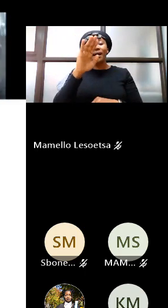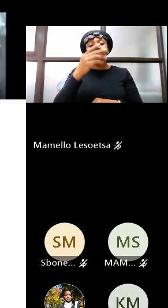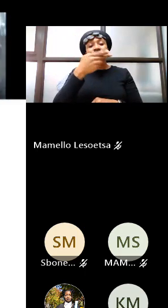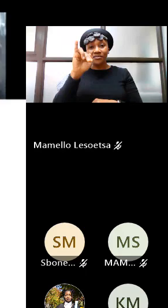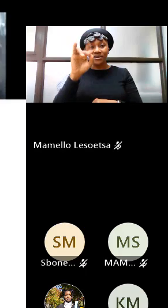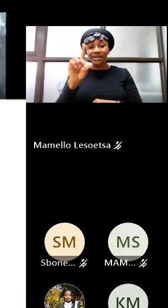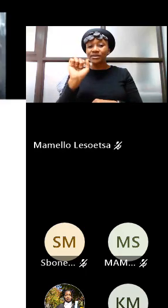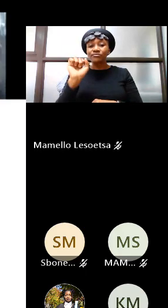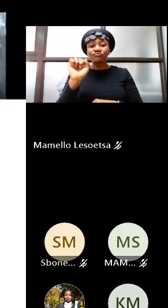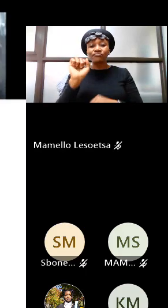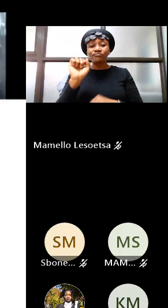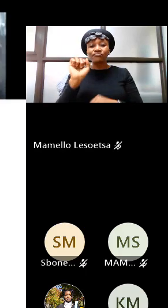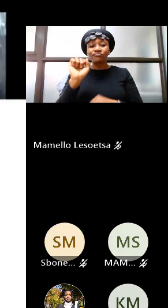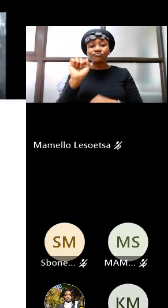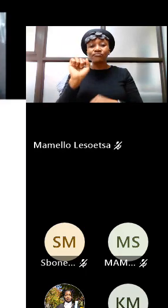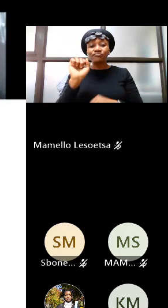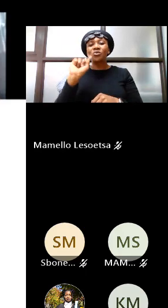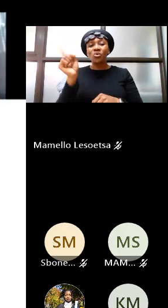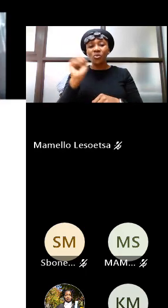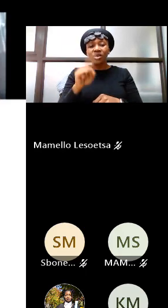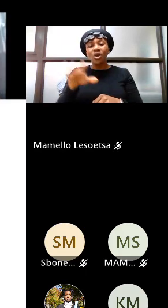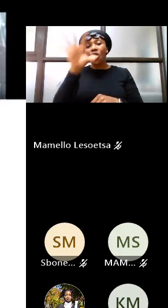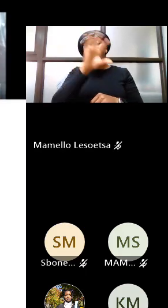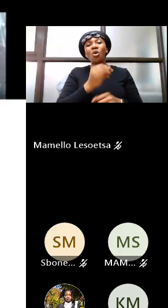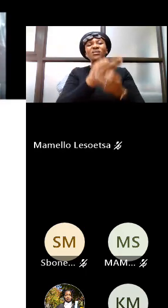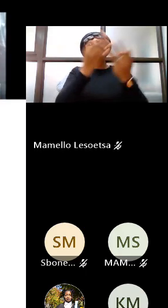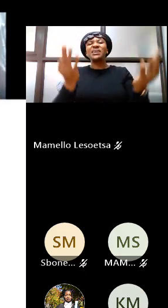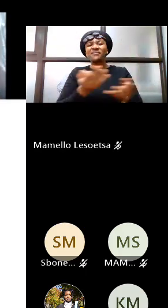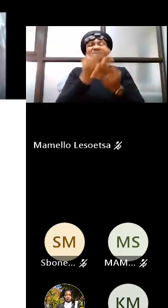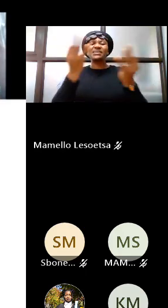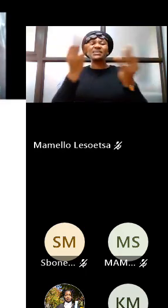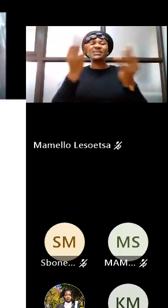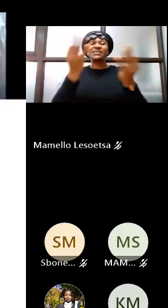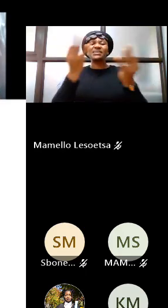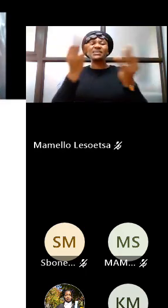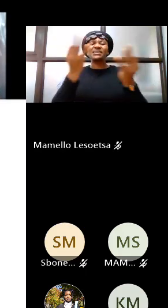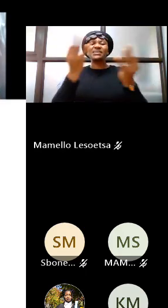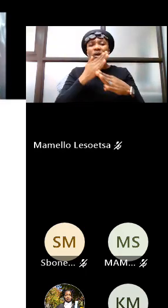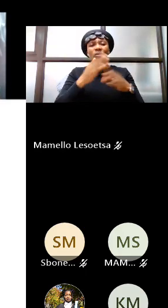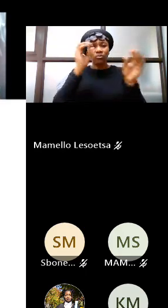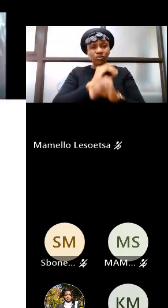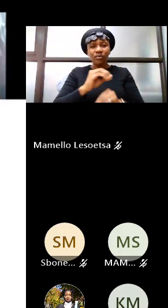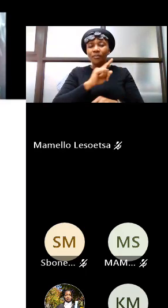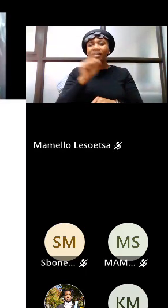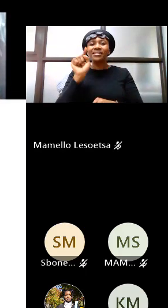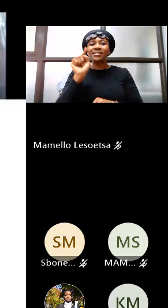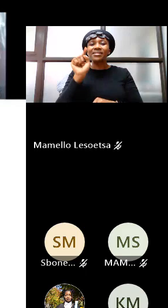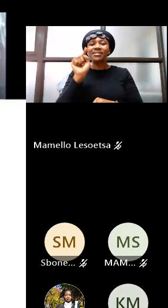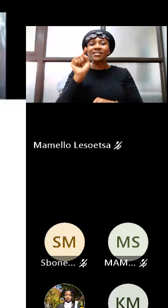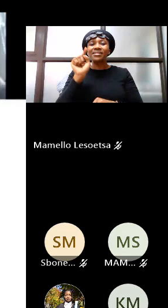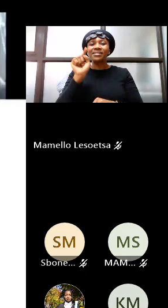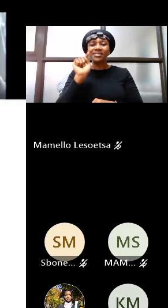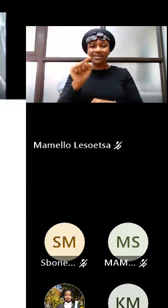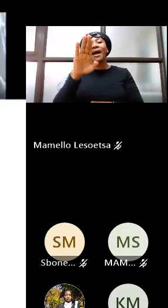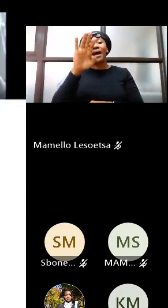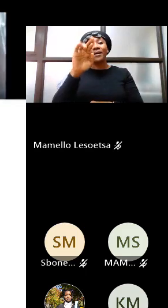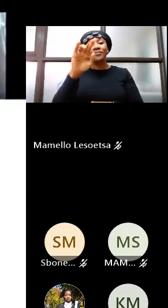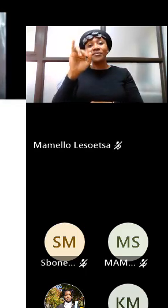of these definitions didn't work. But it's a framework. It's kind of a hybrid framework that shifts